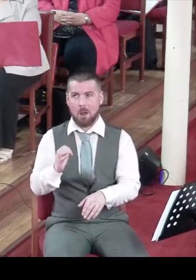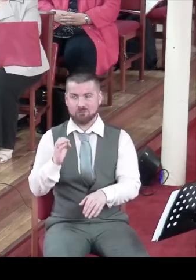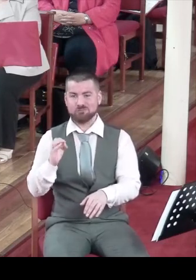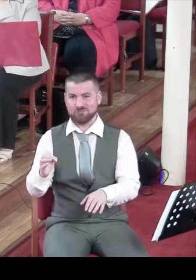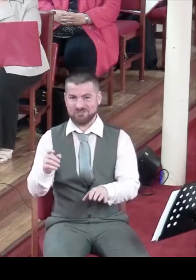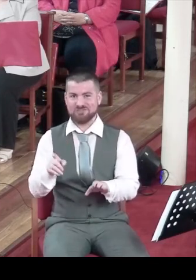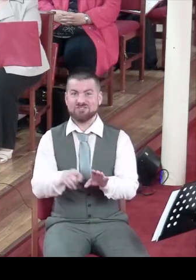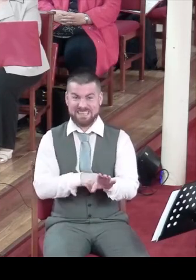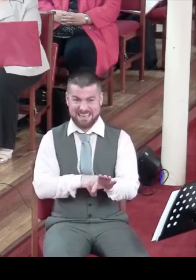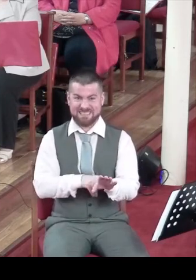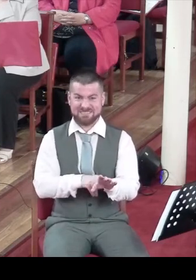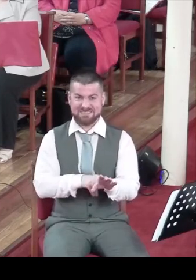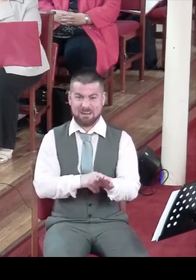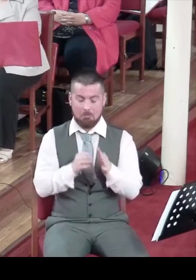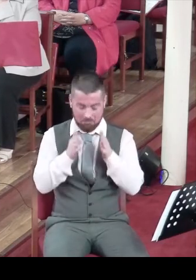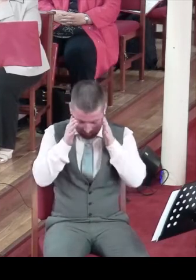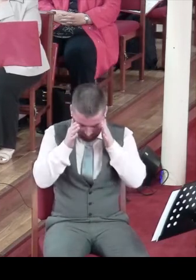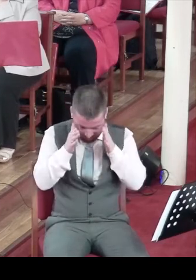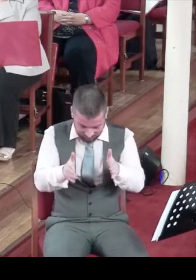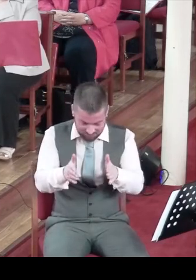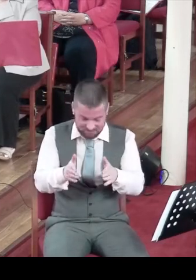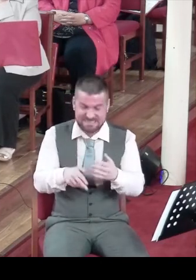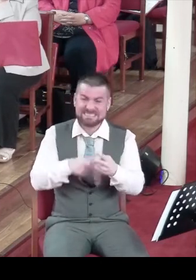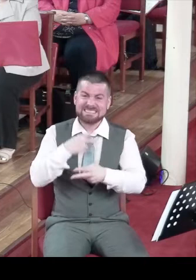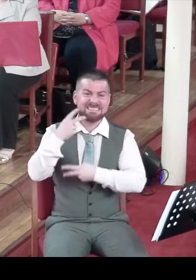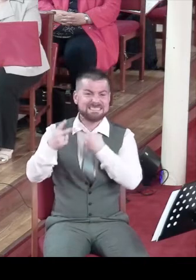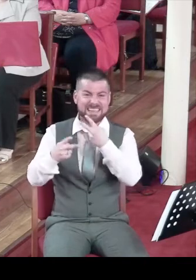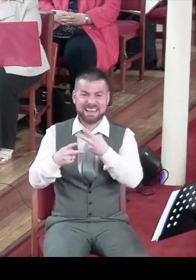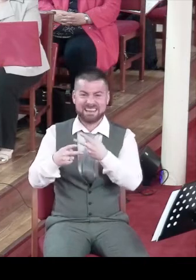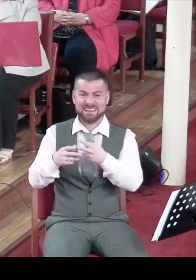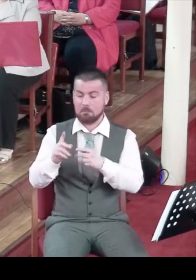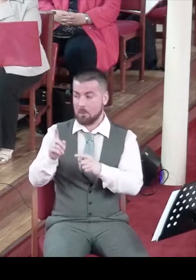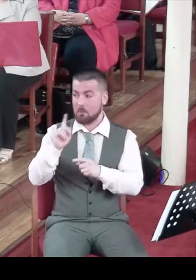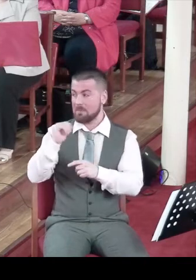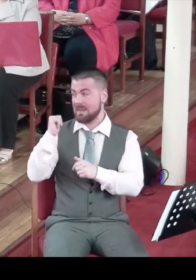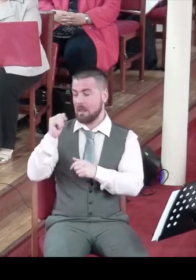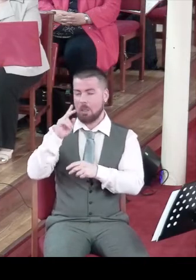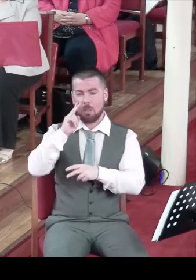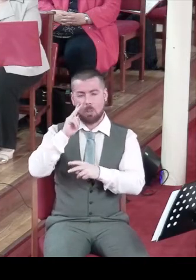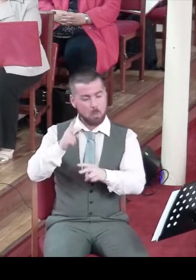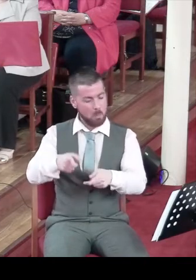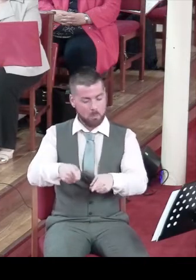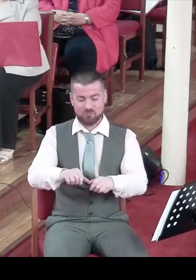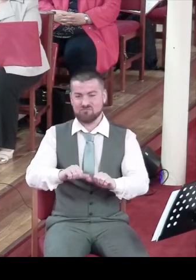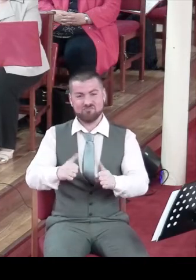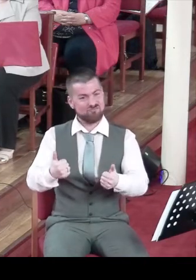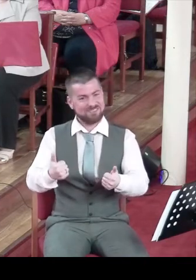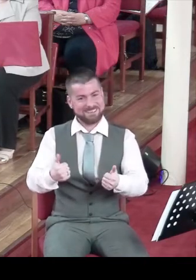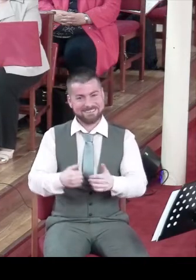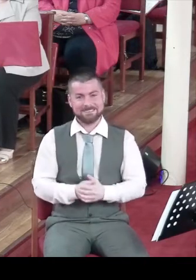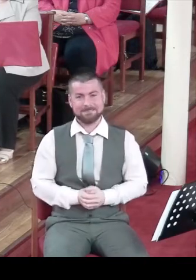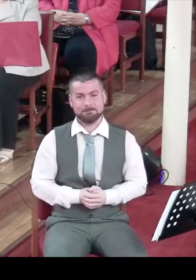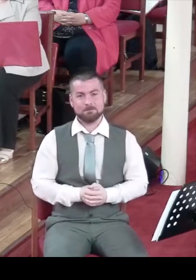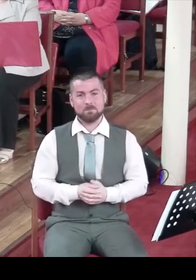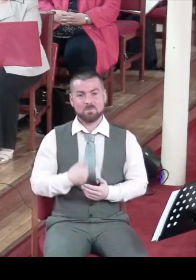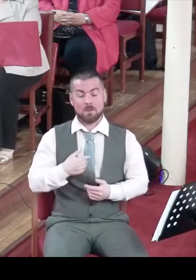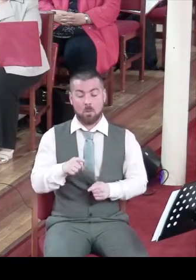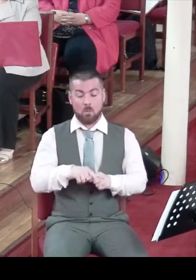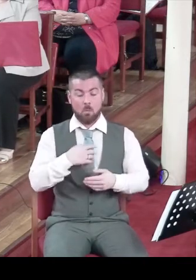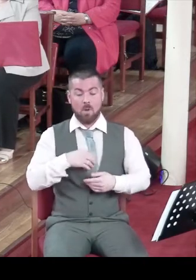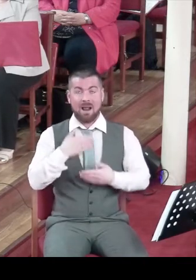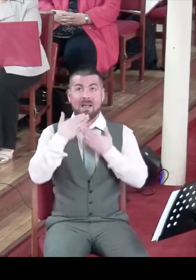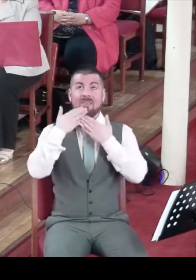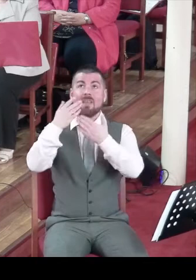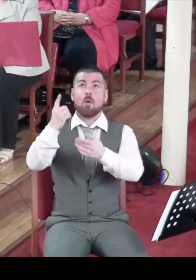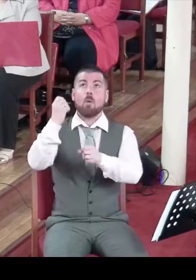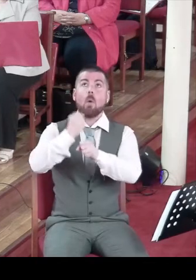of dedicated service. And they're looking absolutely great on it, they really are. And we want to give thanks to God